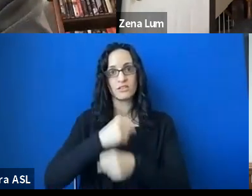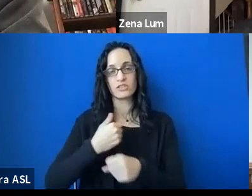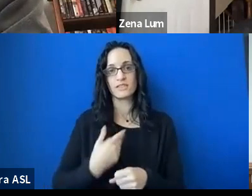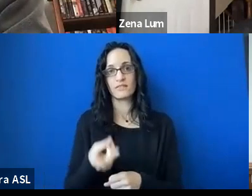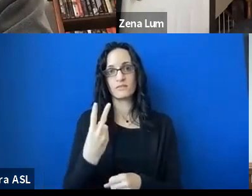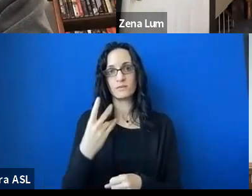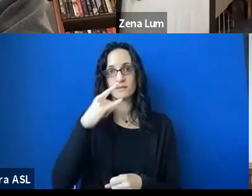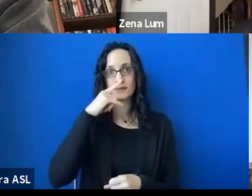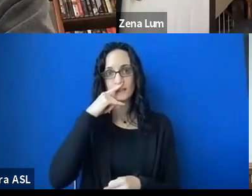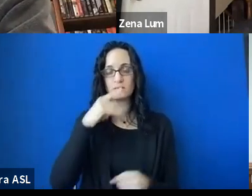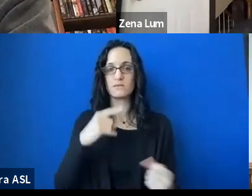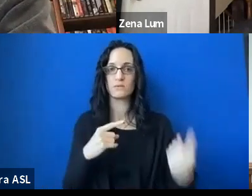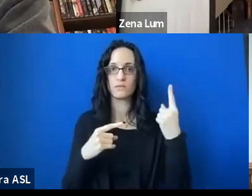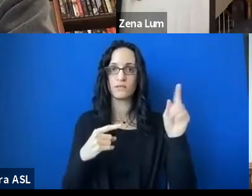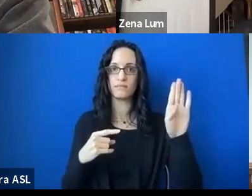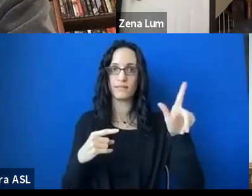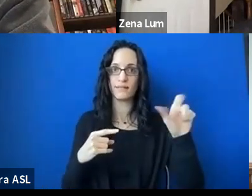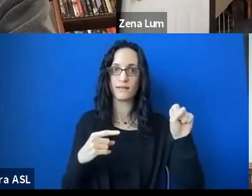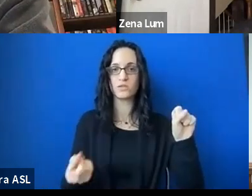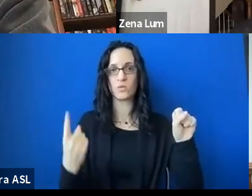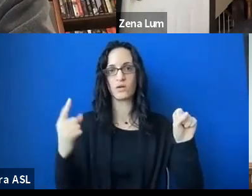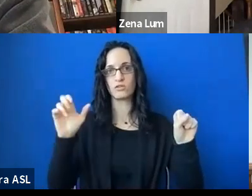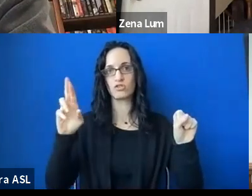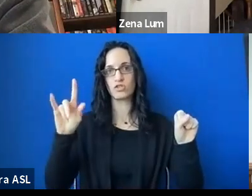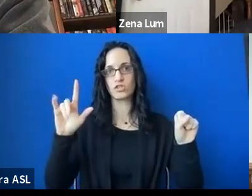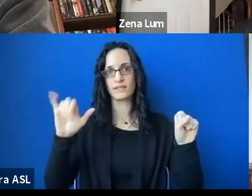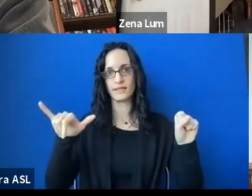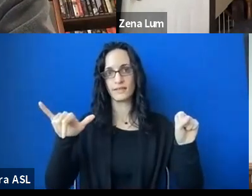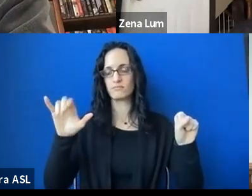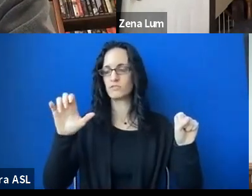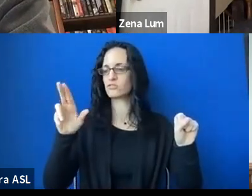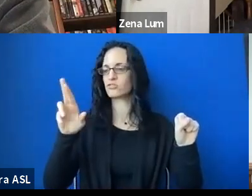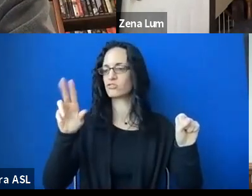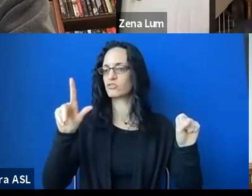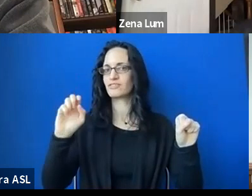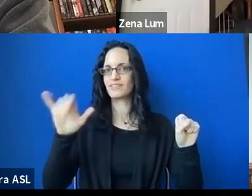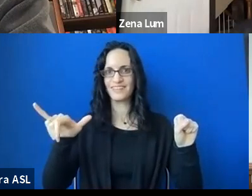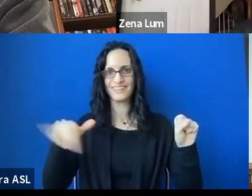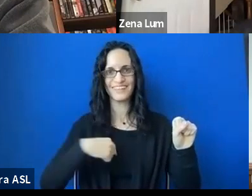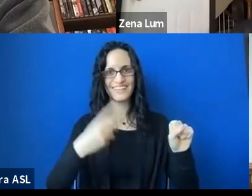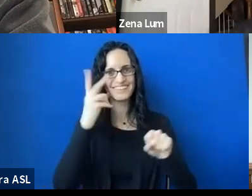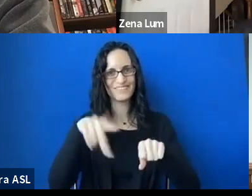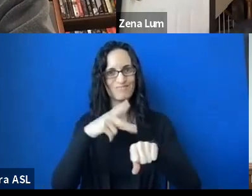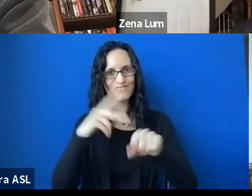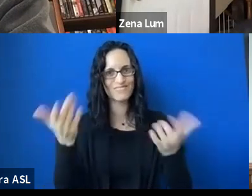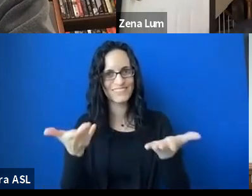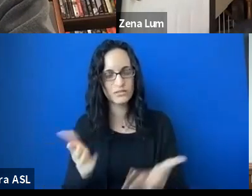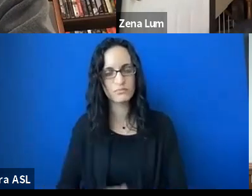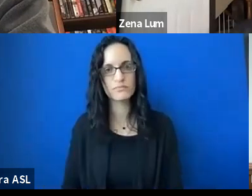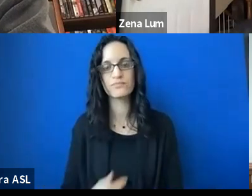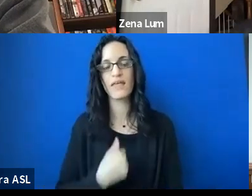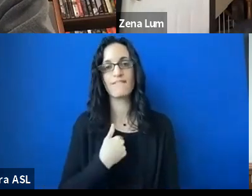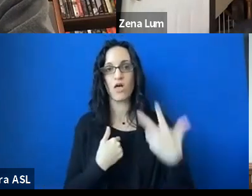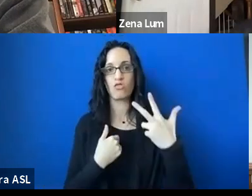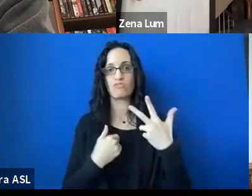BLS and one at the Curly. I see both principals right there. I'm gonna make